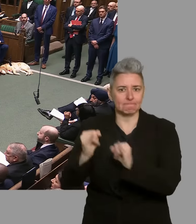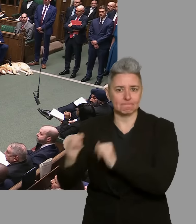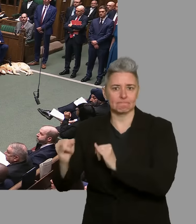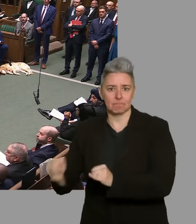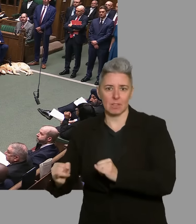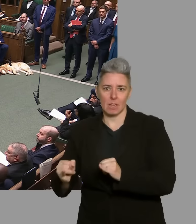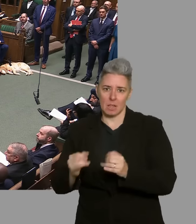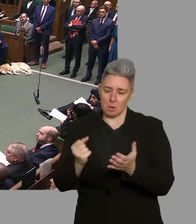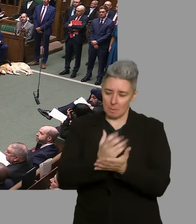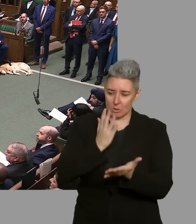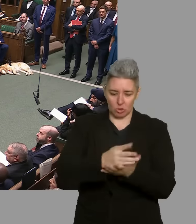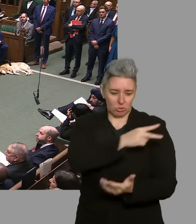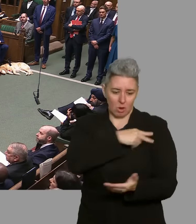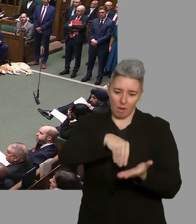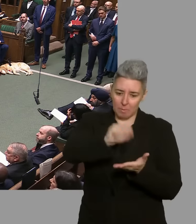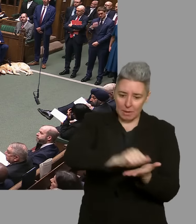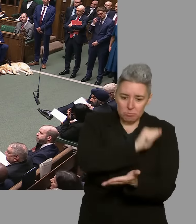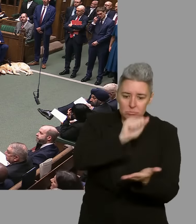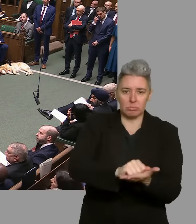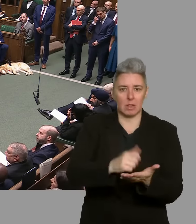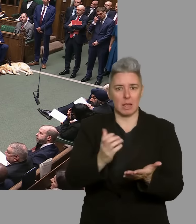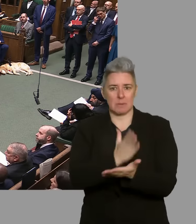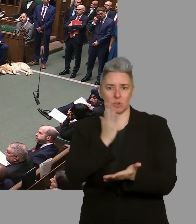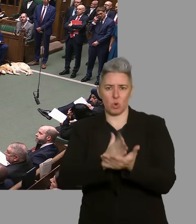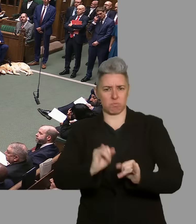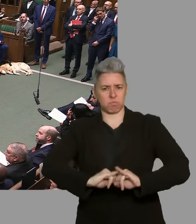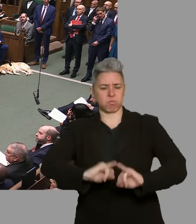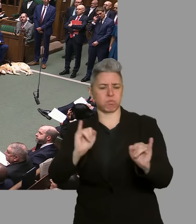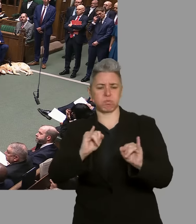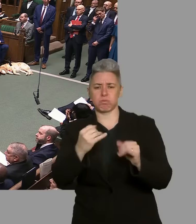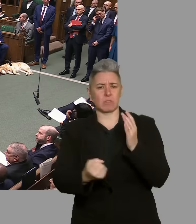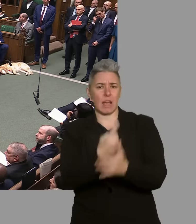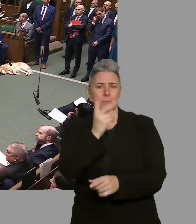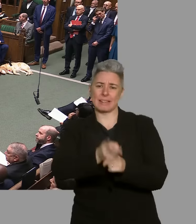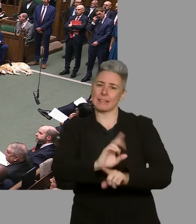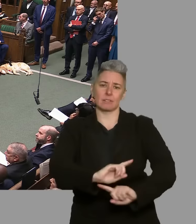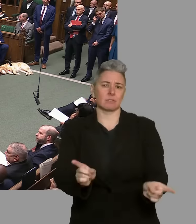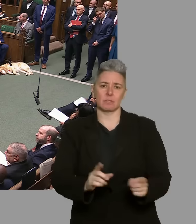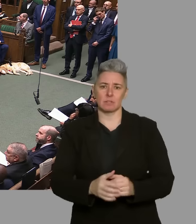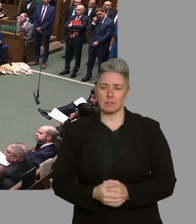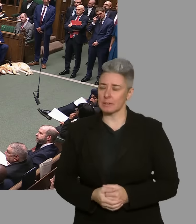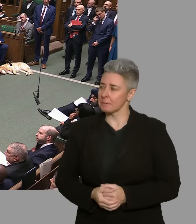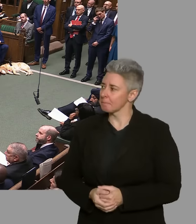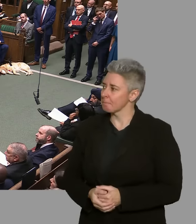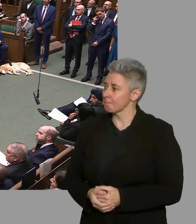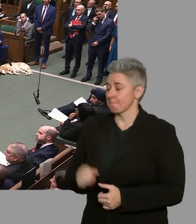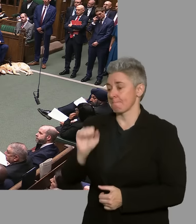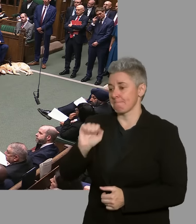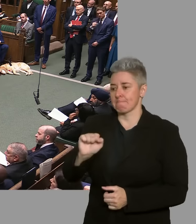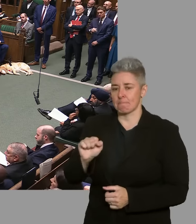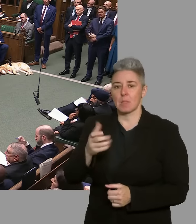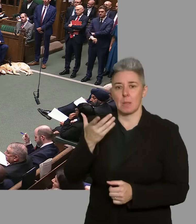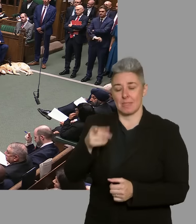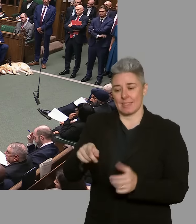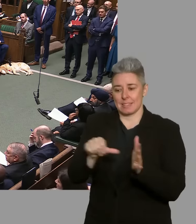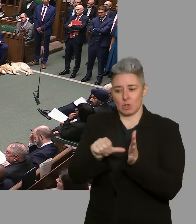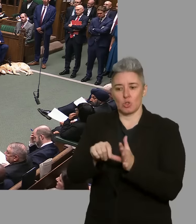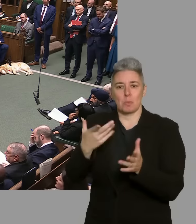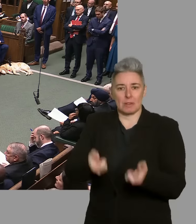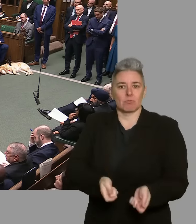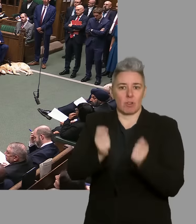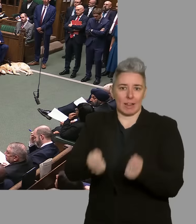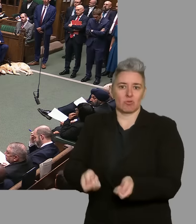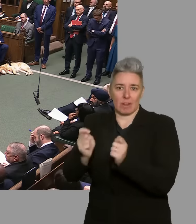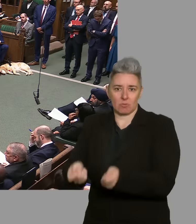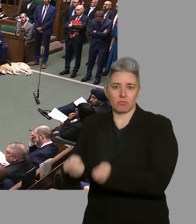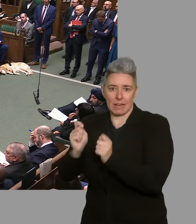for raising this really serious issue, which has been raised by others across these benches on previous occasions, and it is a very